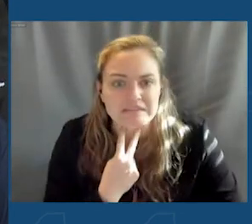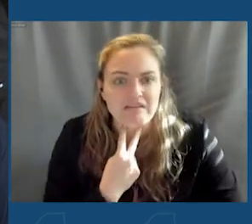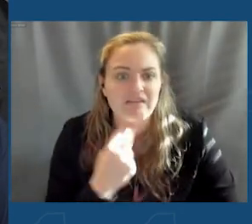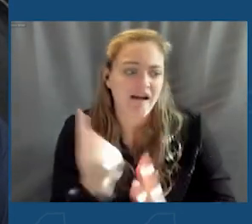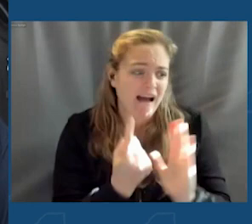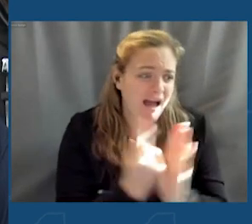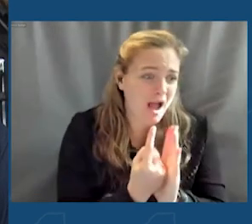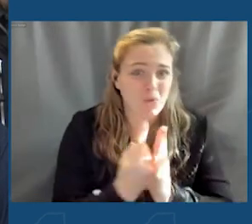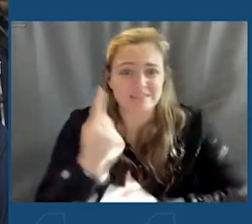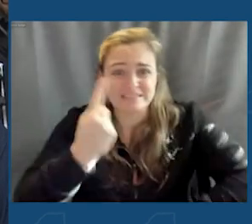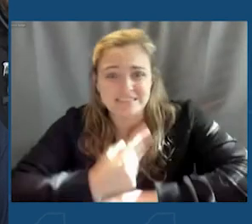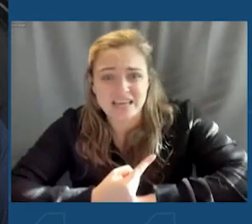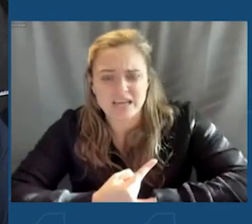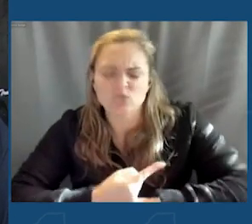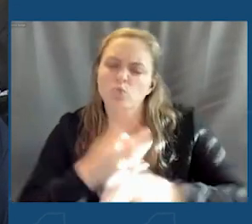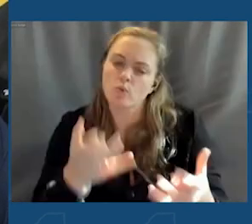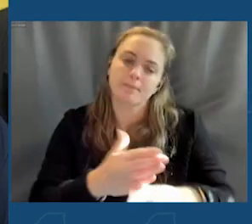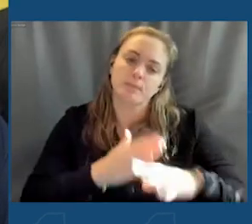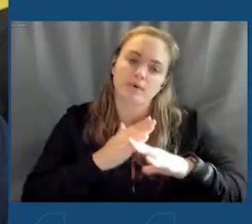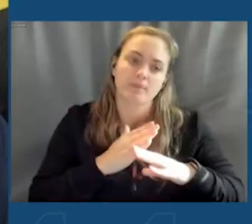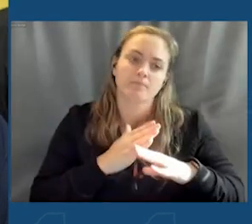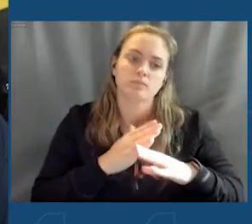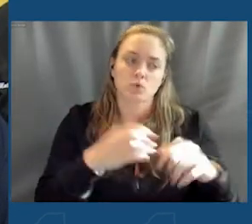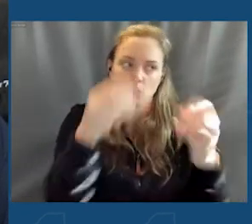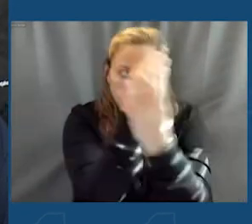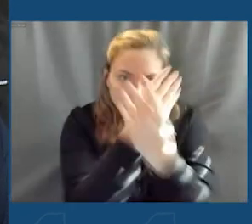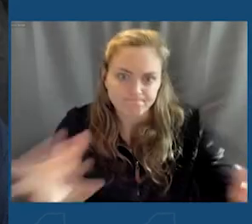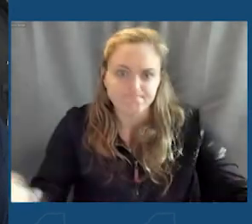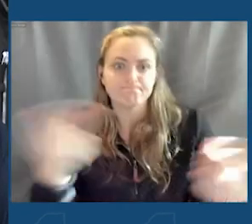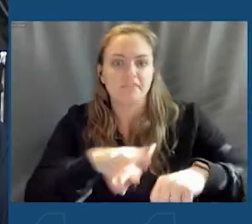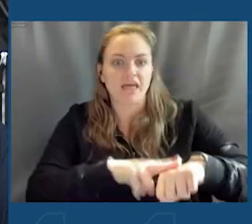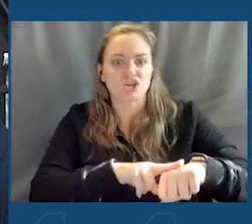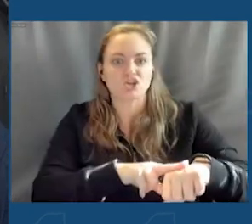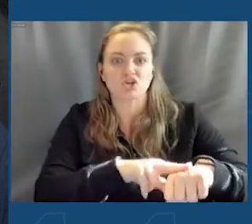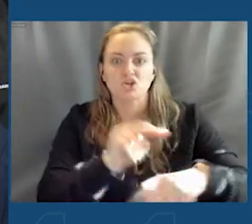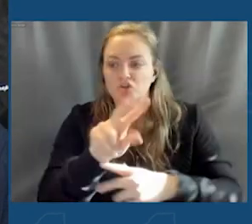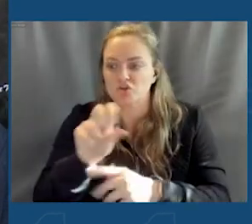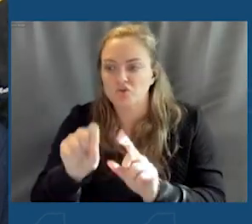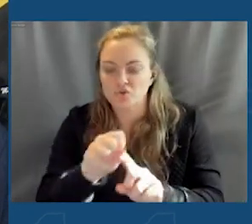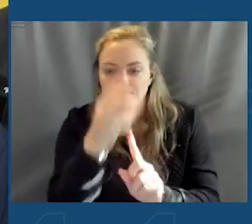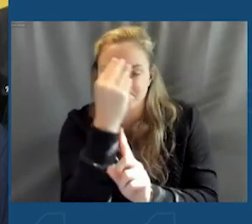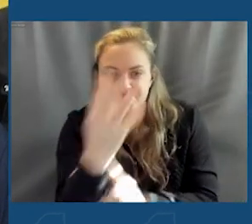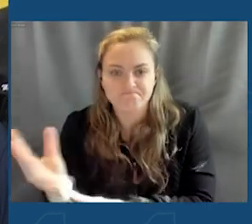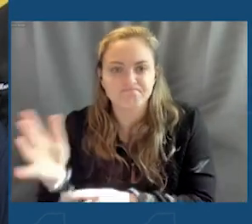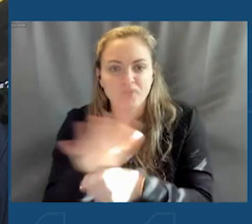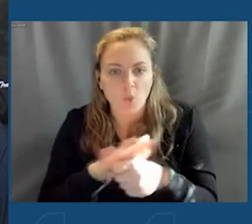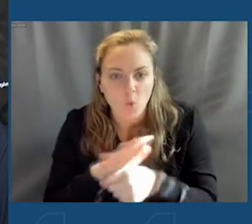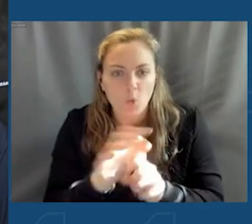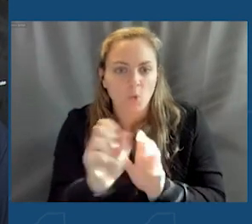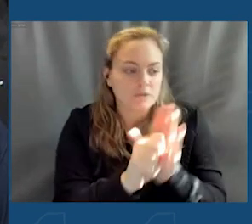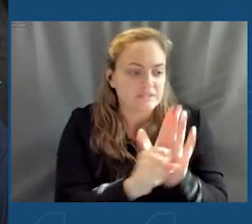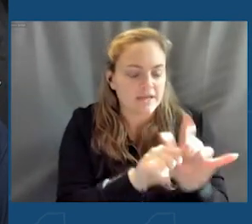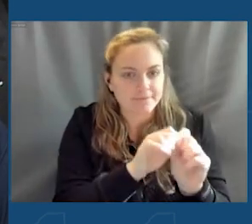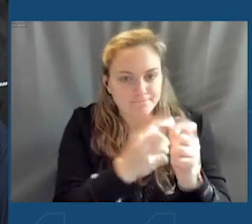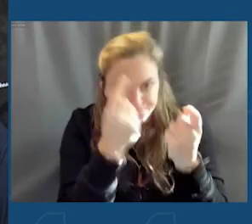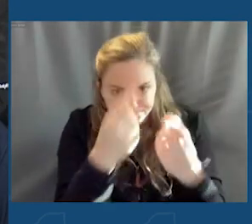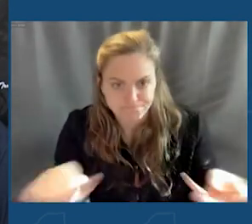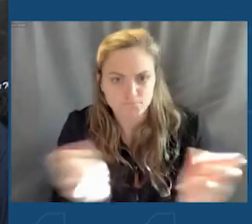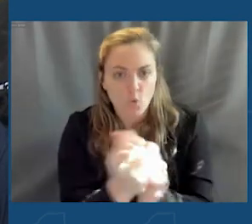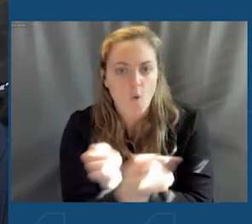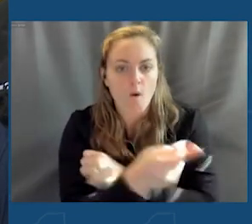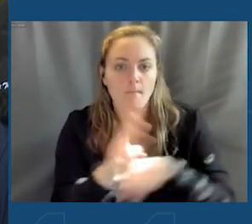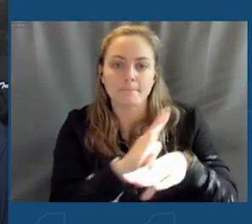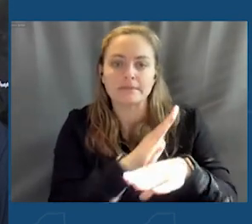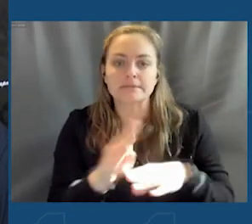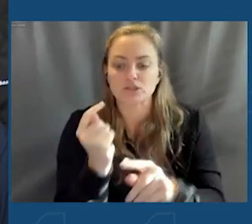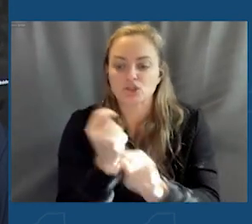that's what we're working to prevent now. So the word has been out nationally, statewide, locally, to all the commercial truck drivers. You need to